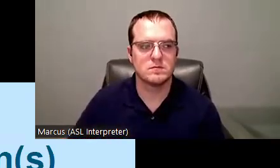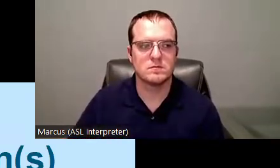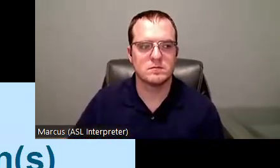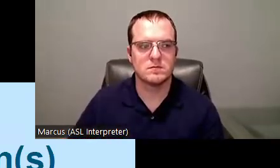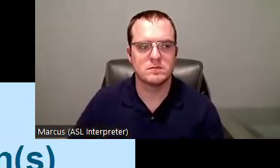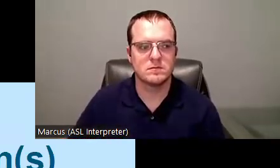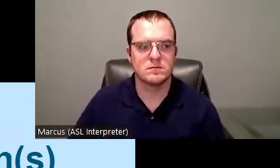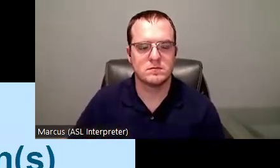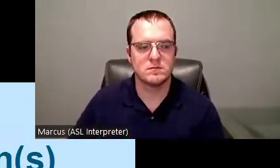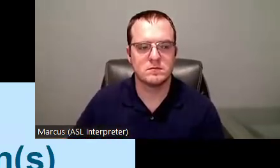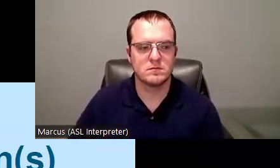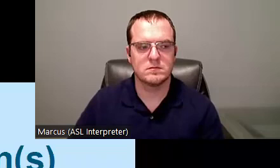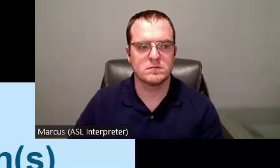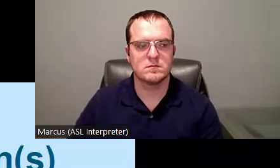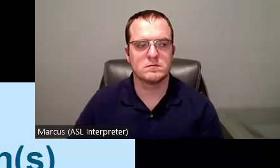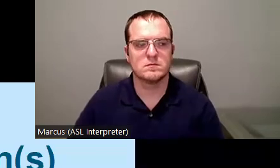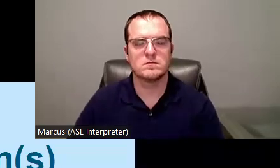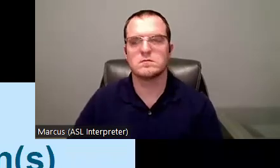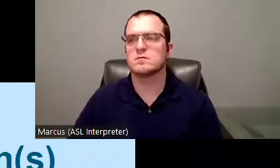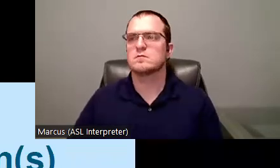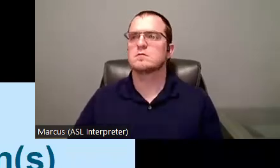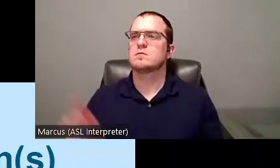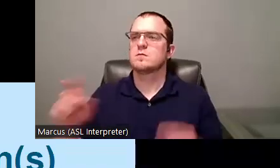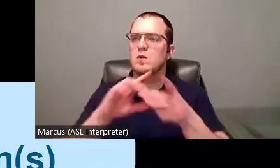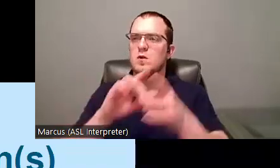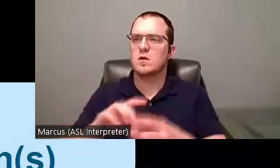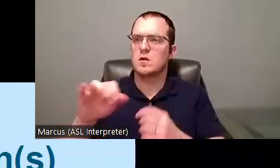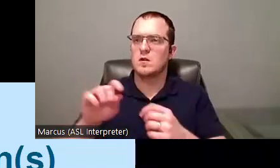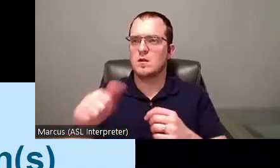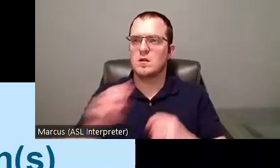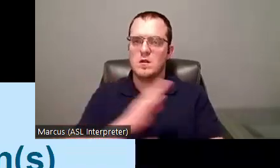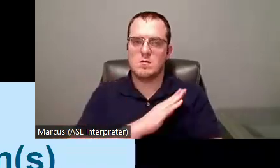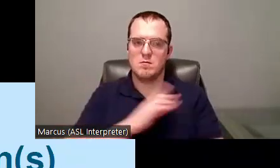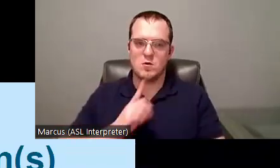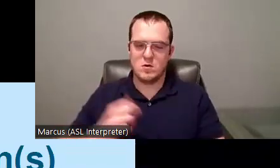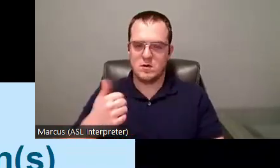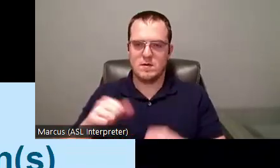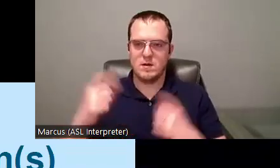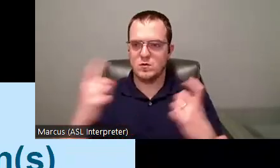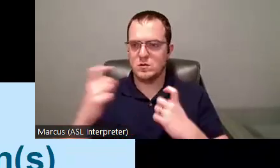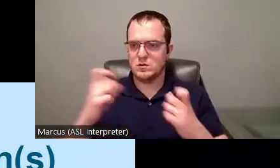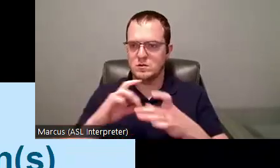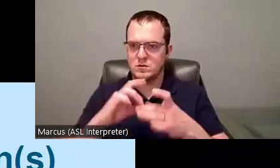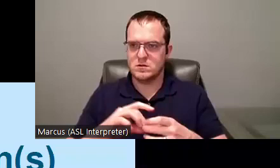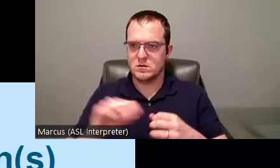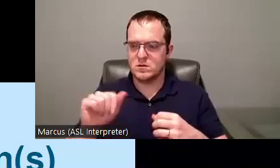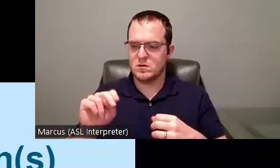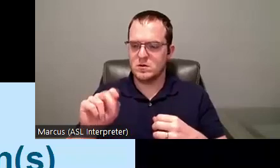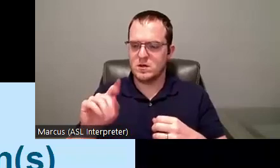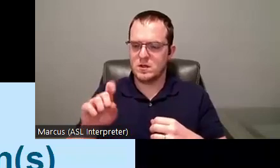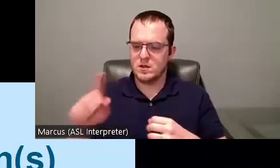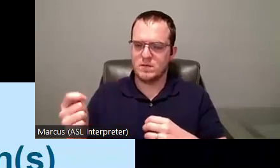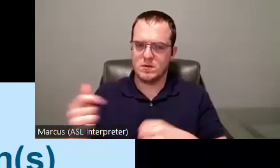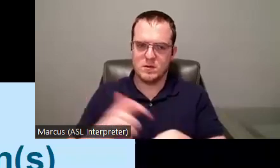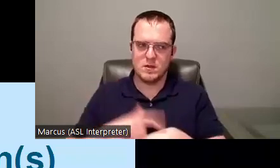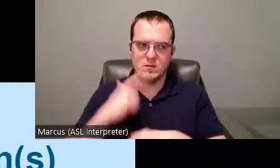Okay. To Director Namani Stanger's point, are there any questions from the board while we wait? Give Annette a moment to email